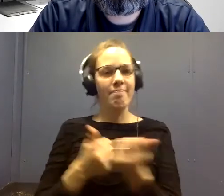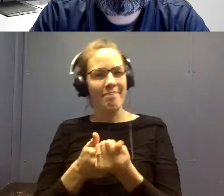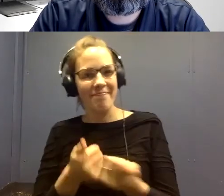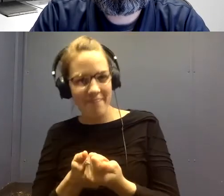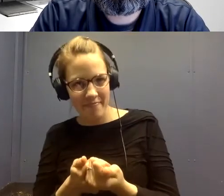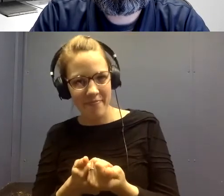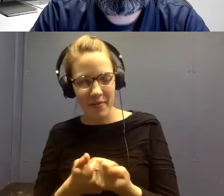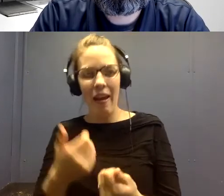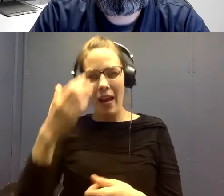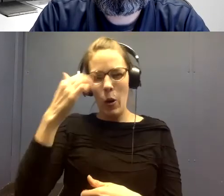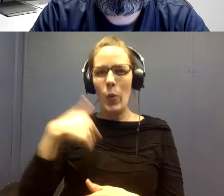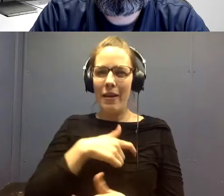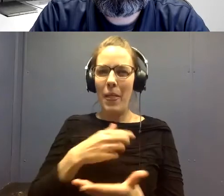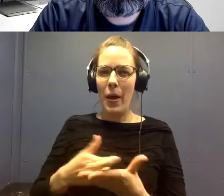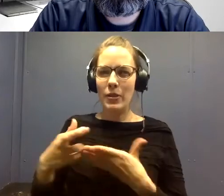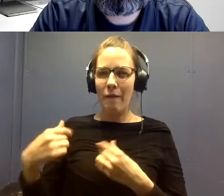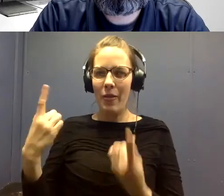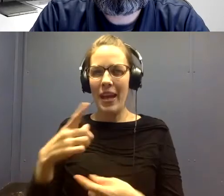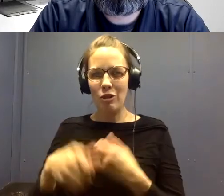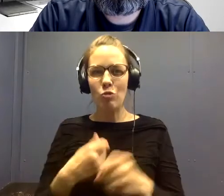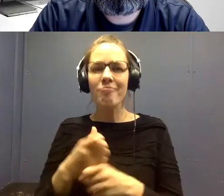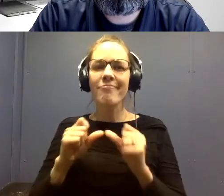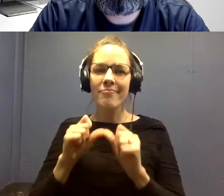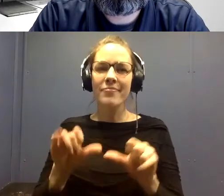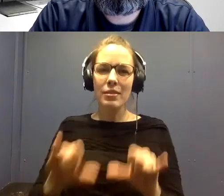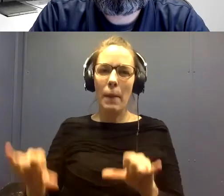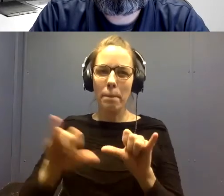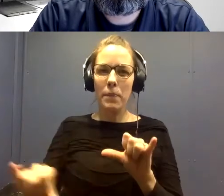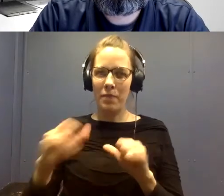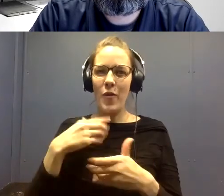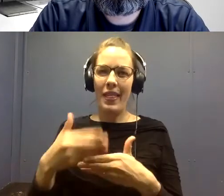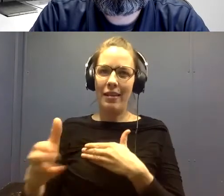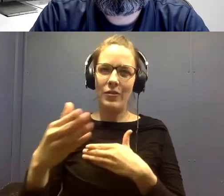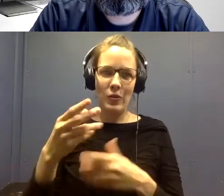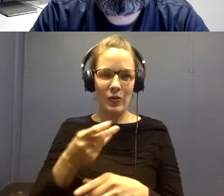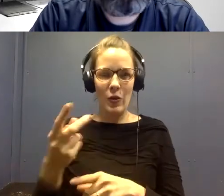we've been that resource over the last year. I just ask you to continue to be that resource for the next few months.